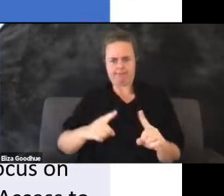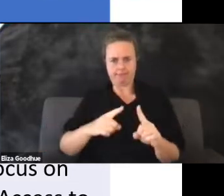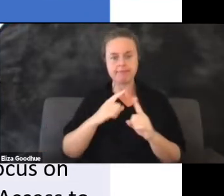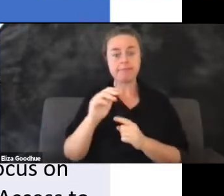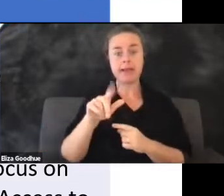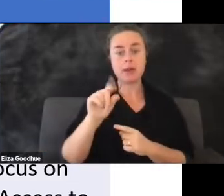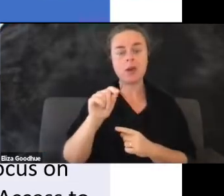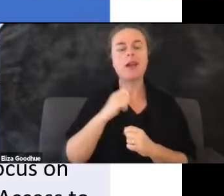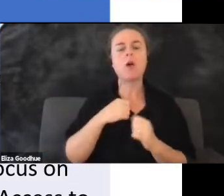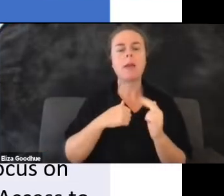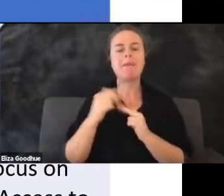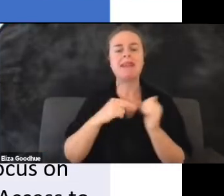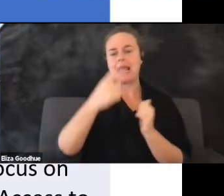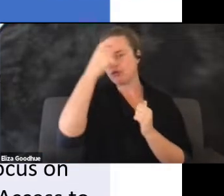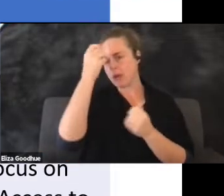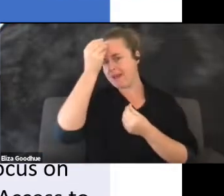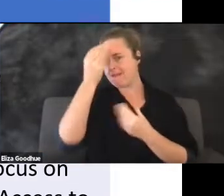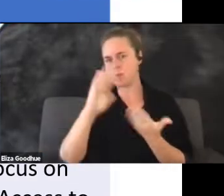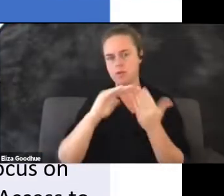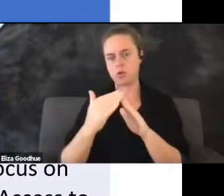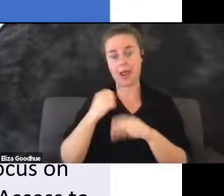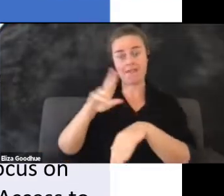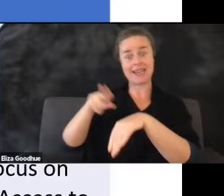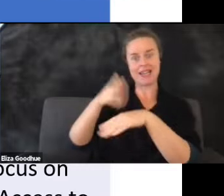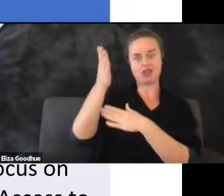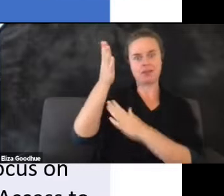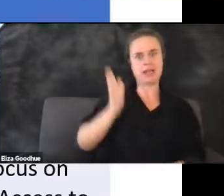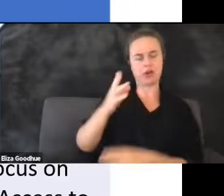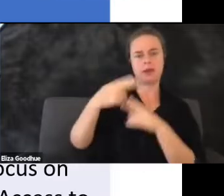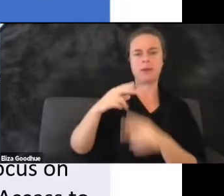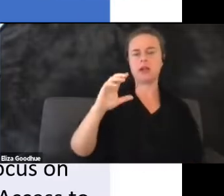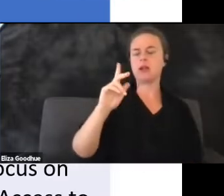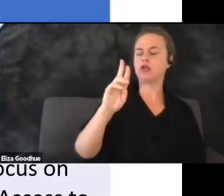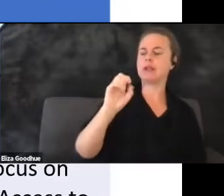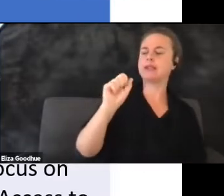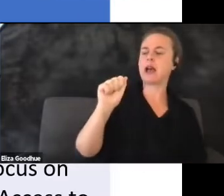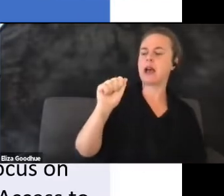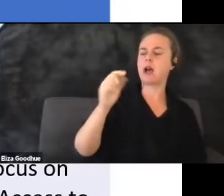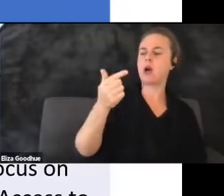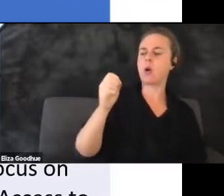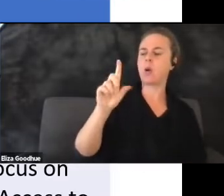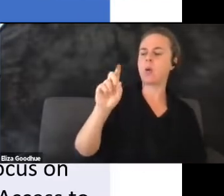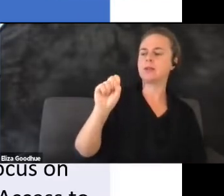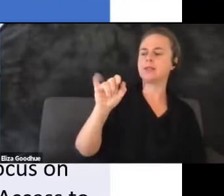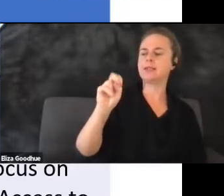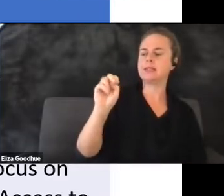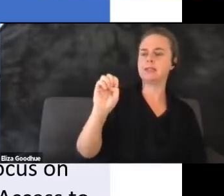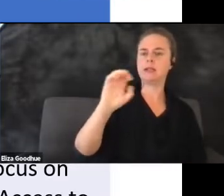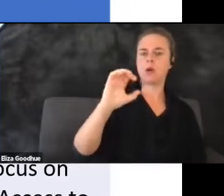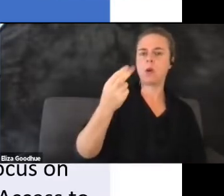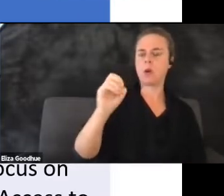trauma-informed community. We actually have a national speaker, Krista Goldstein-Cole, who serves as the Director of Research and Learning Initiatives for